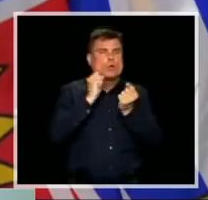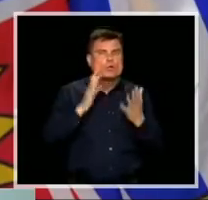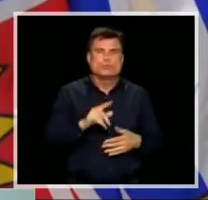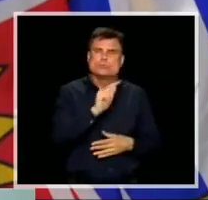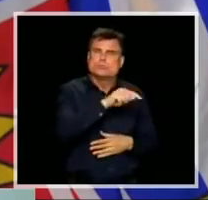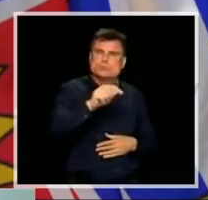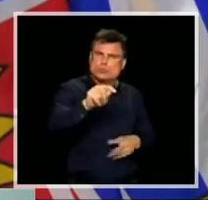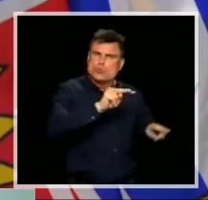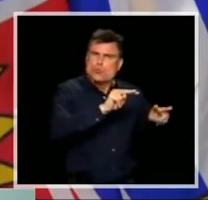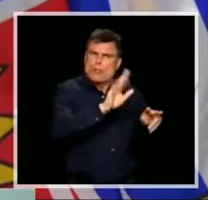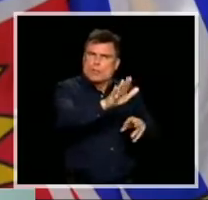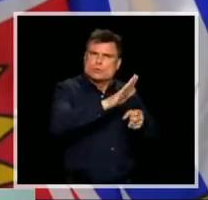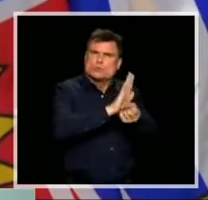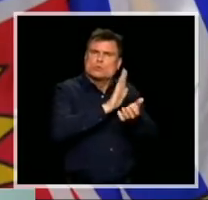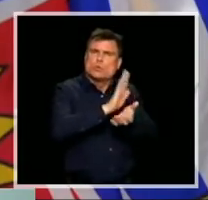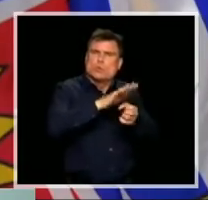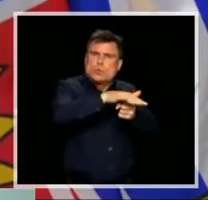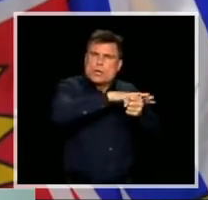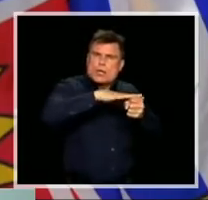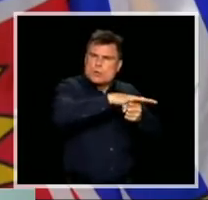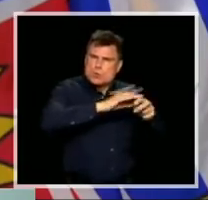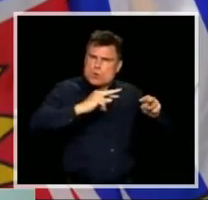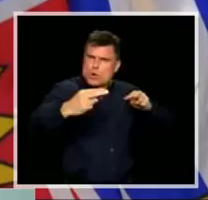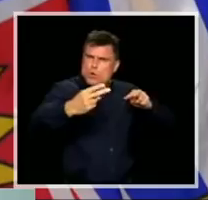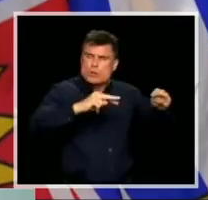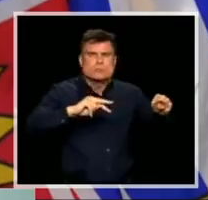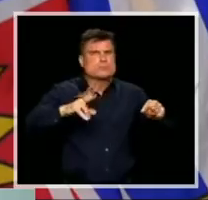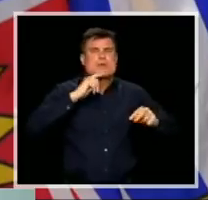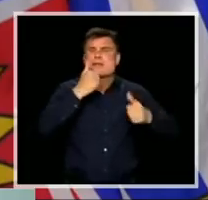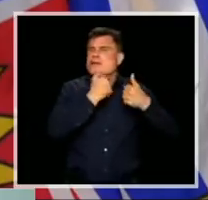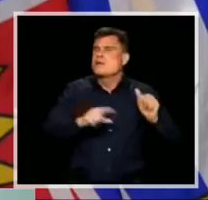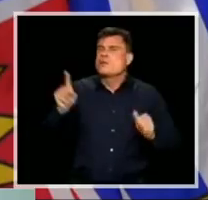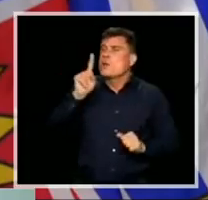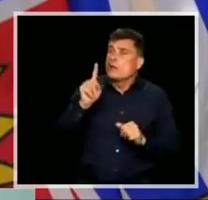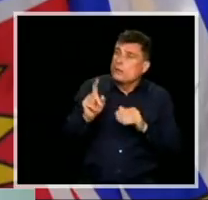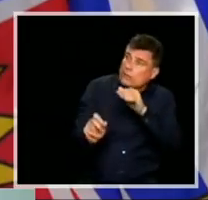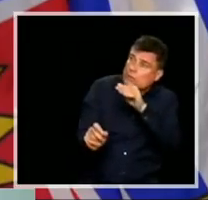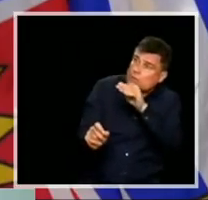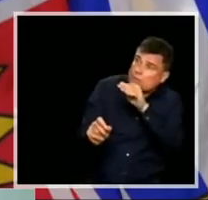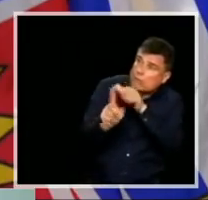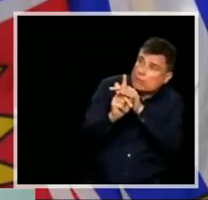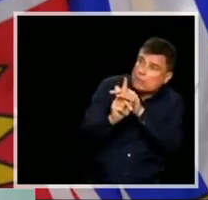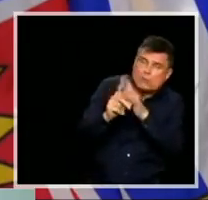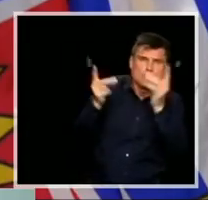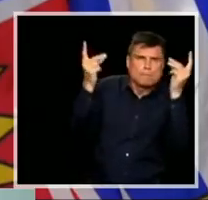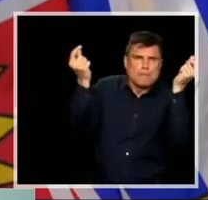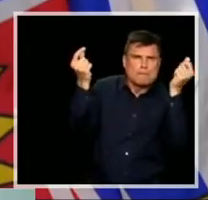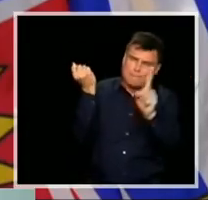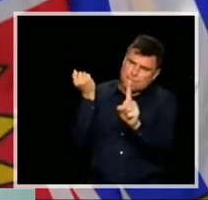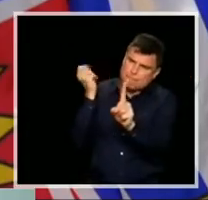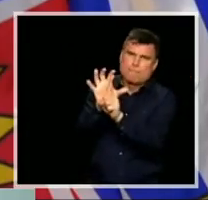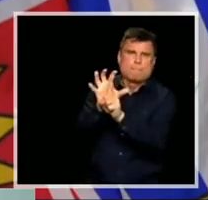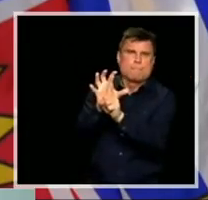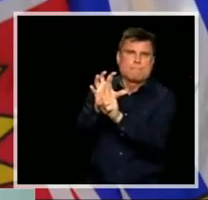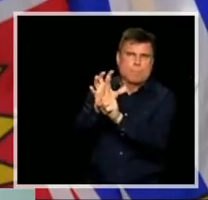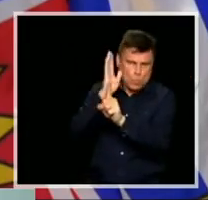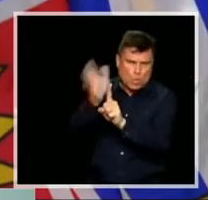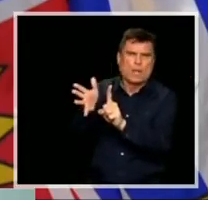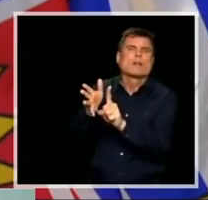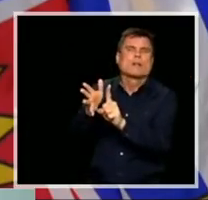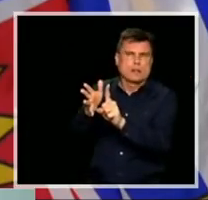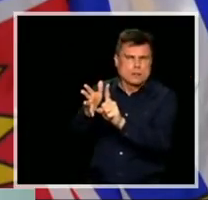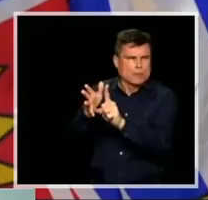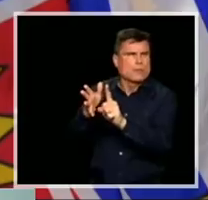work well on people over 60. Wondering if you can comment on that. Yeah, so you know how we keep